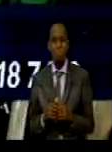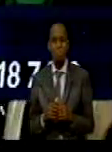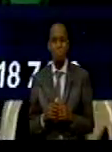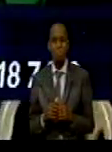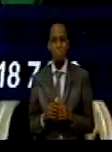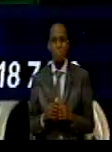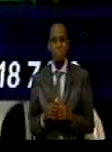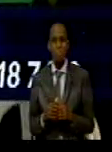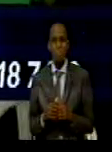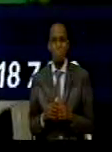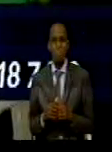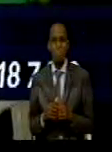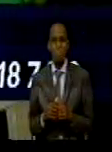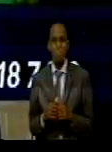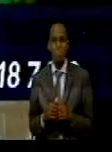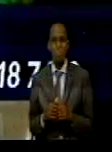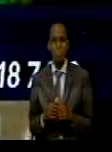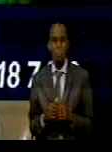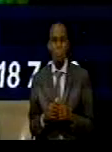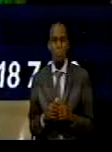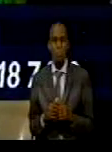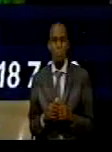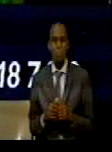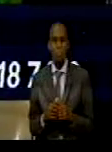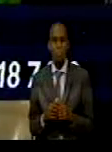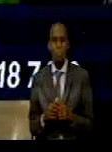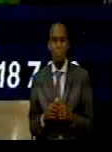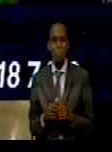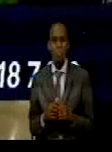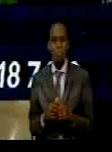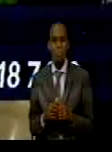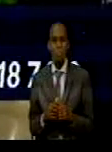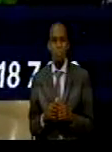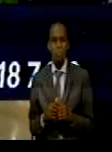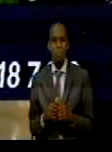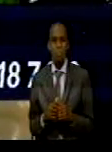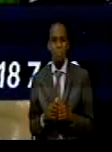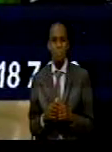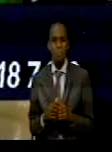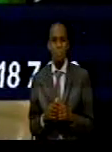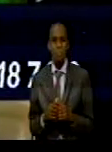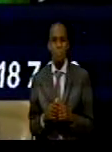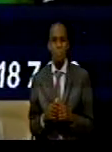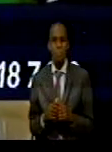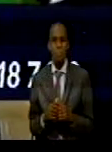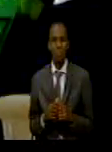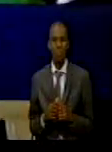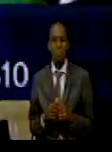Thank you.